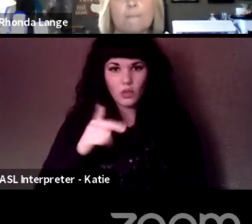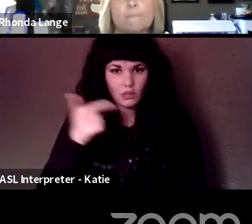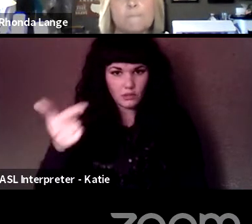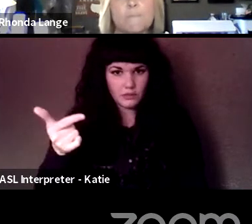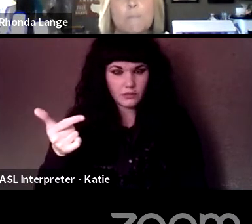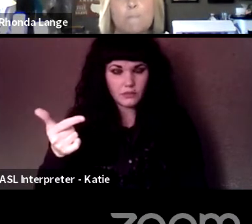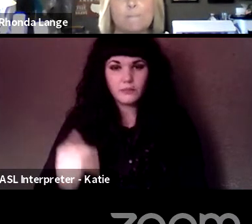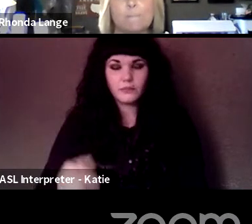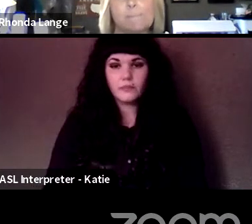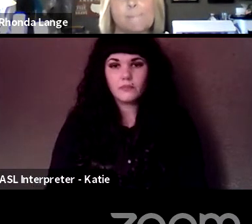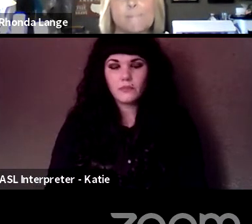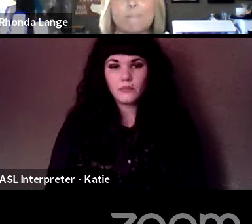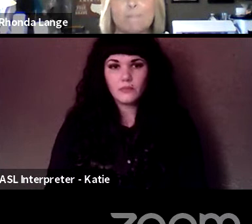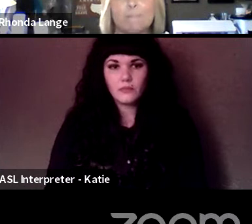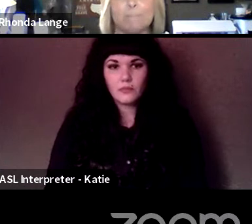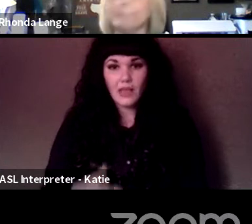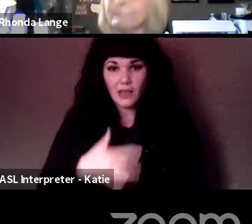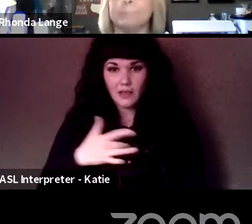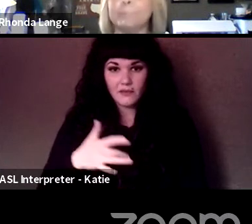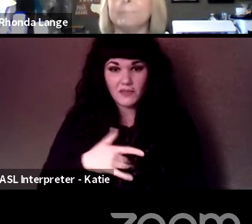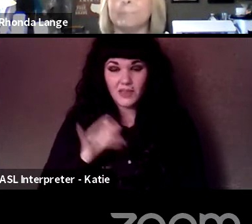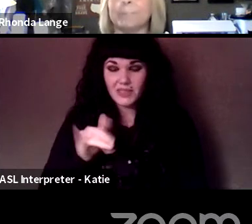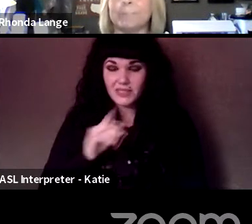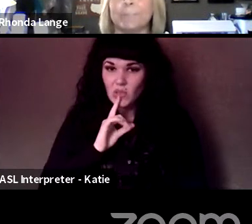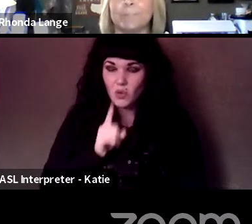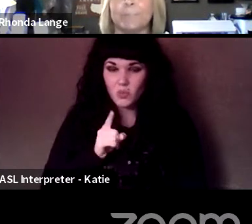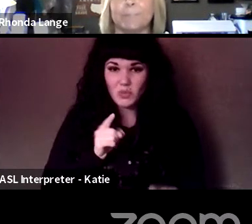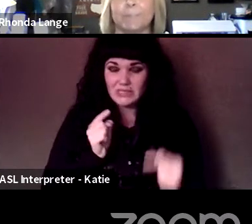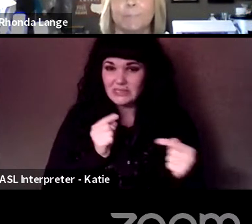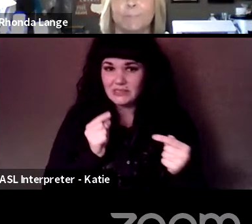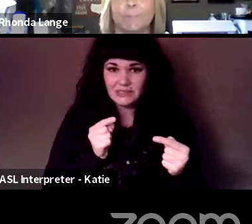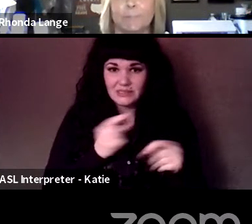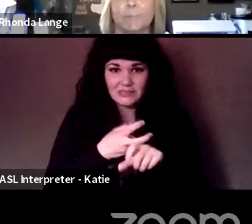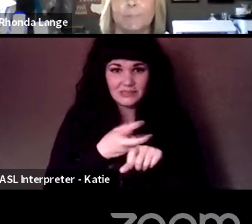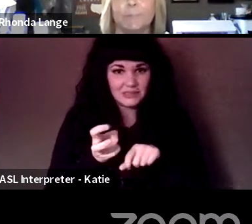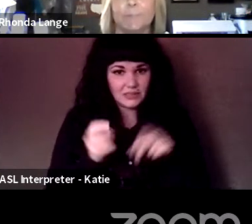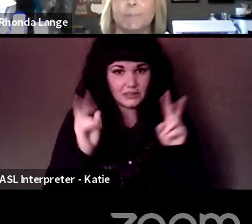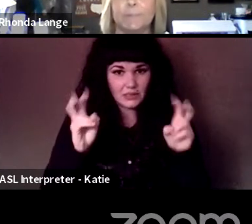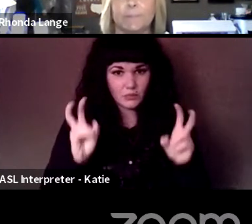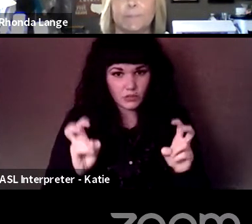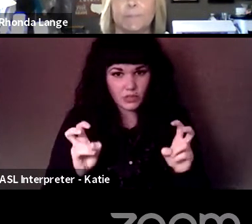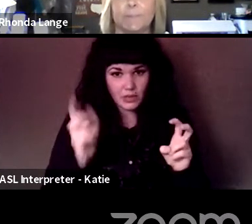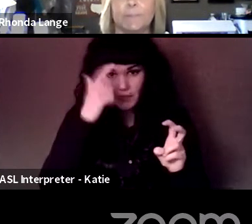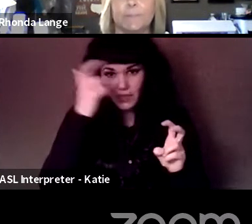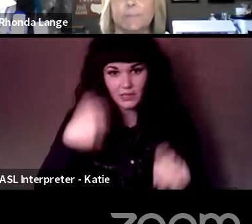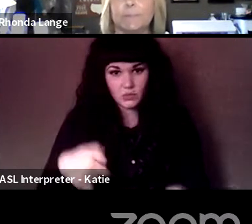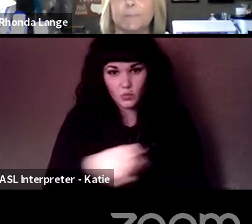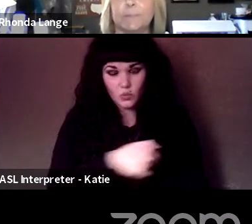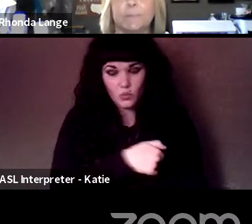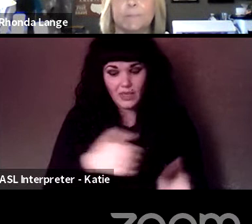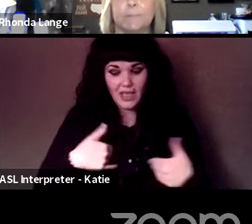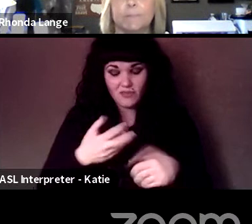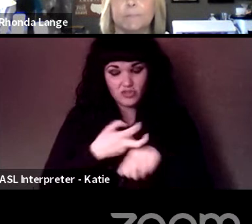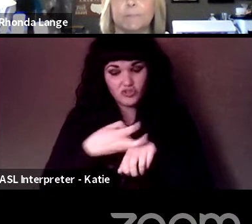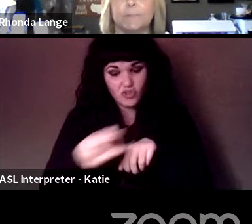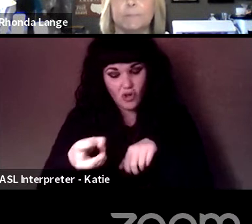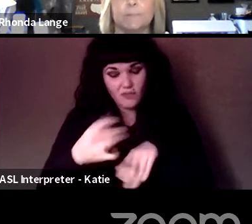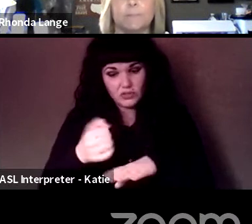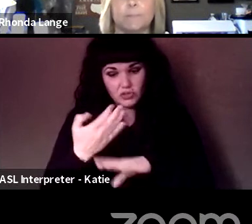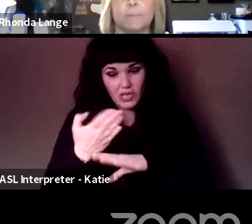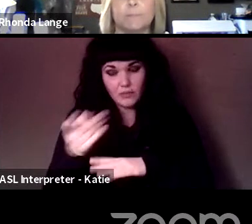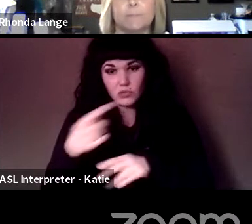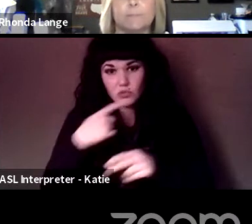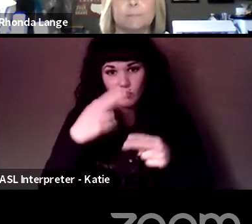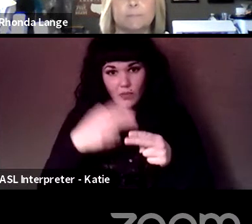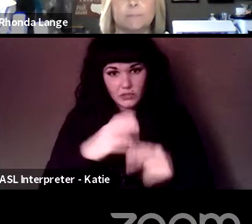think this is a contentious subject because we have a tough job of, as you highlighted, Commissioner Lang, all